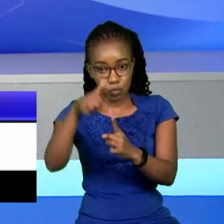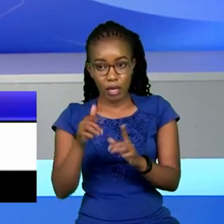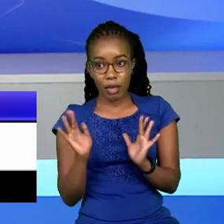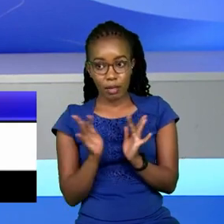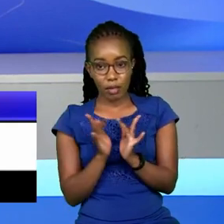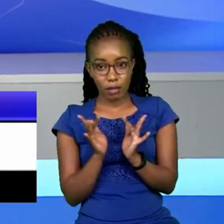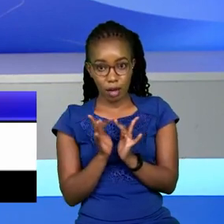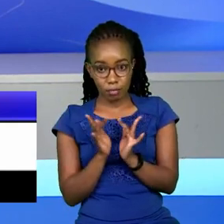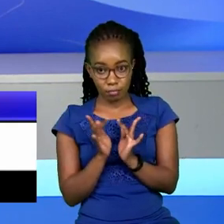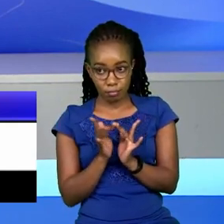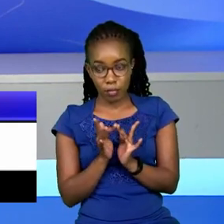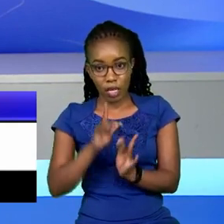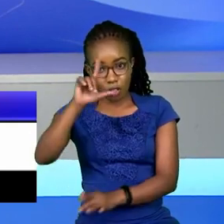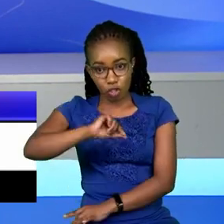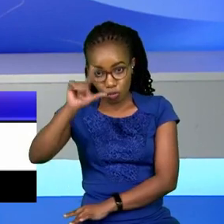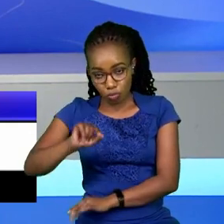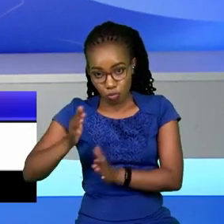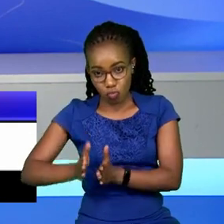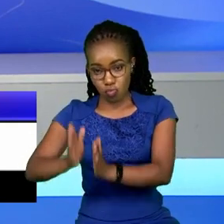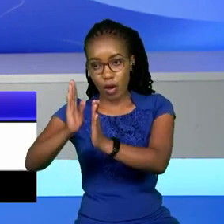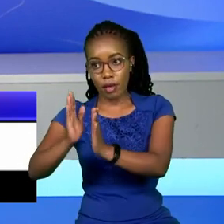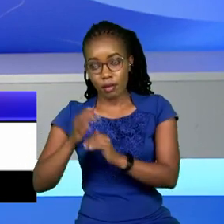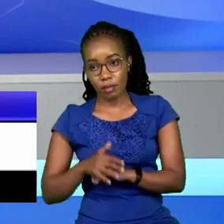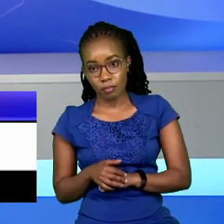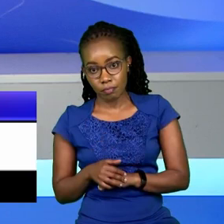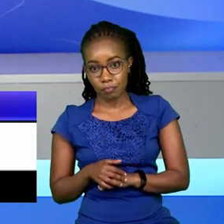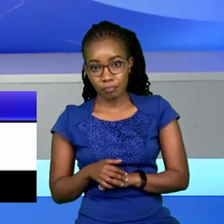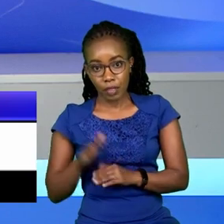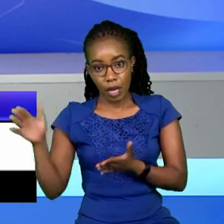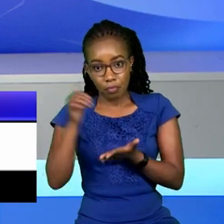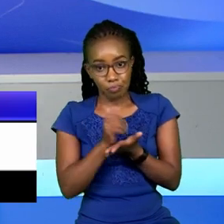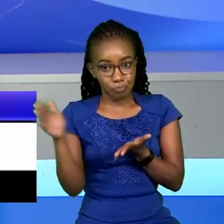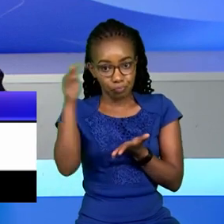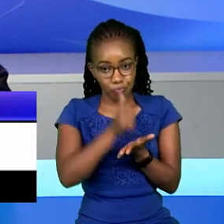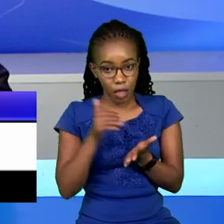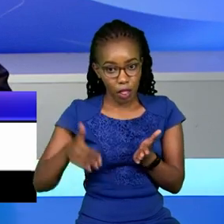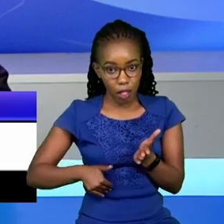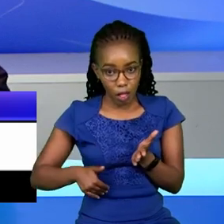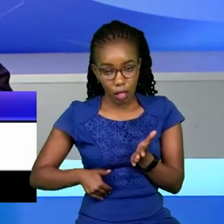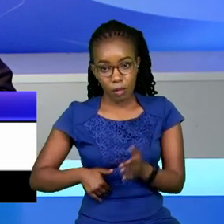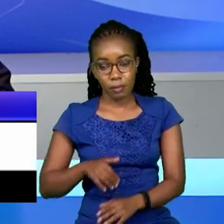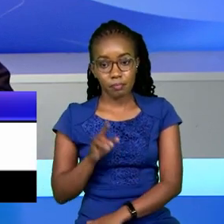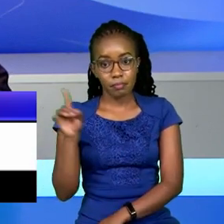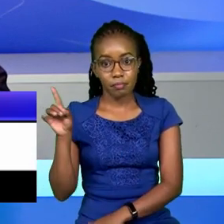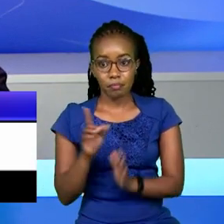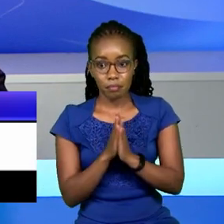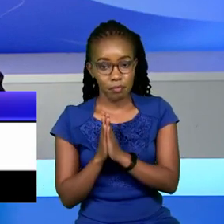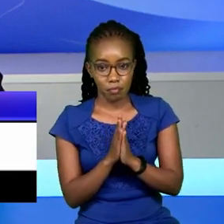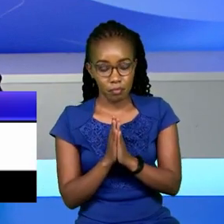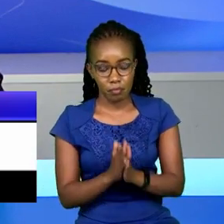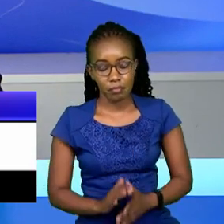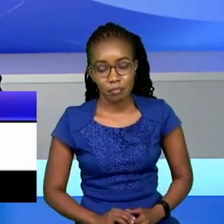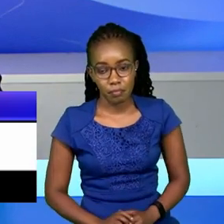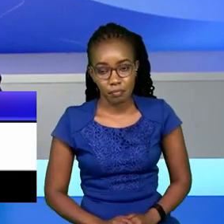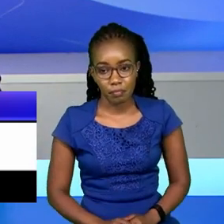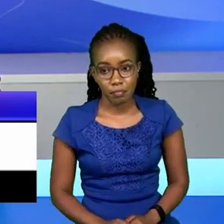internet at smaller and cheaper denominations, in turn creating employment to the youth. Our very own Shilengetich has the